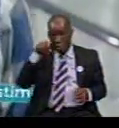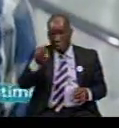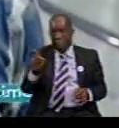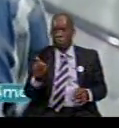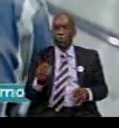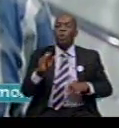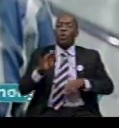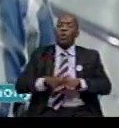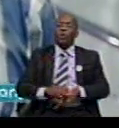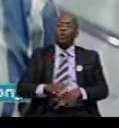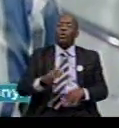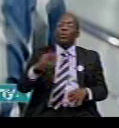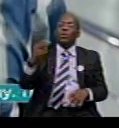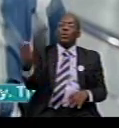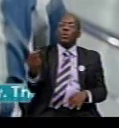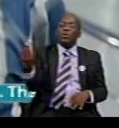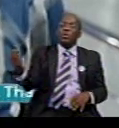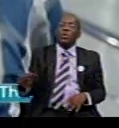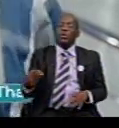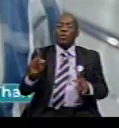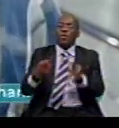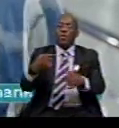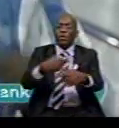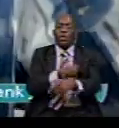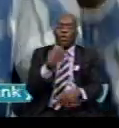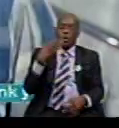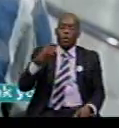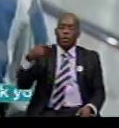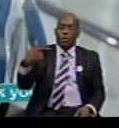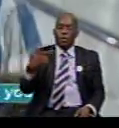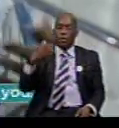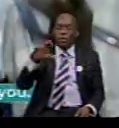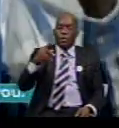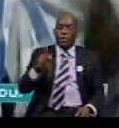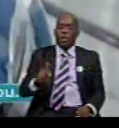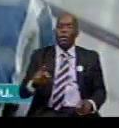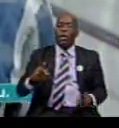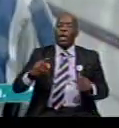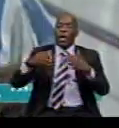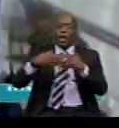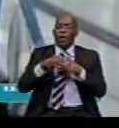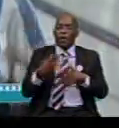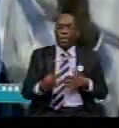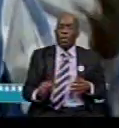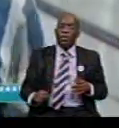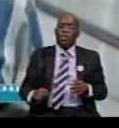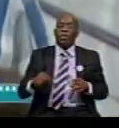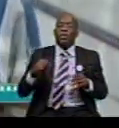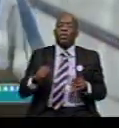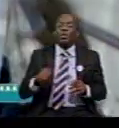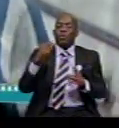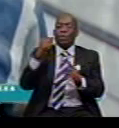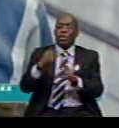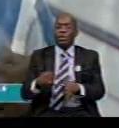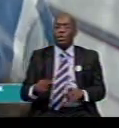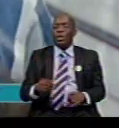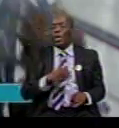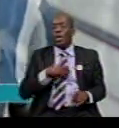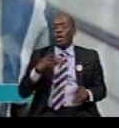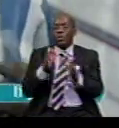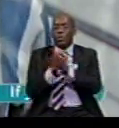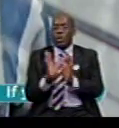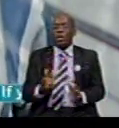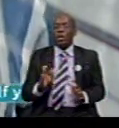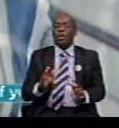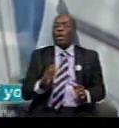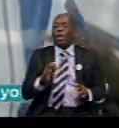came, after the message and the prayers, I laid my hands on myself and our Father prayed for every one of us, and